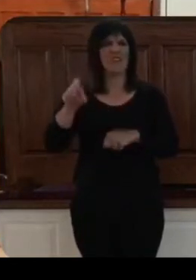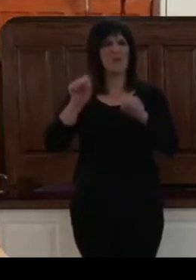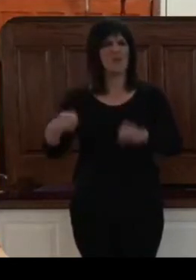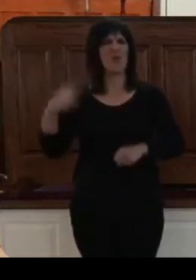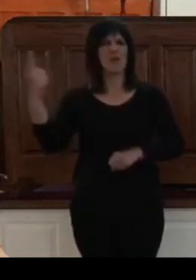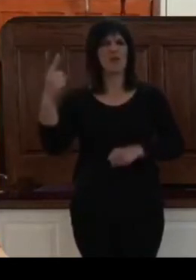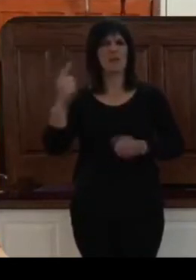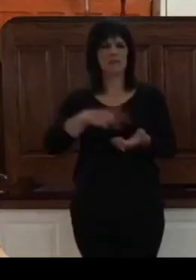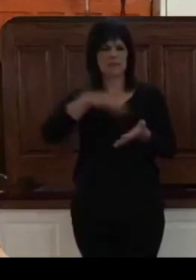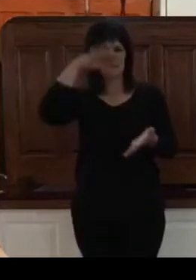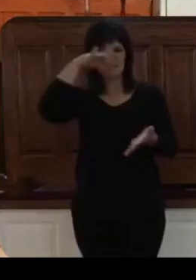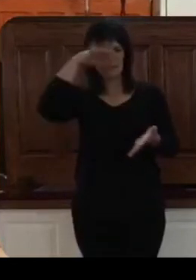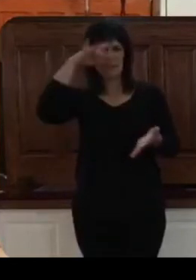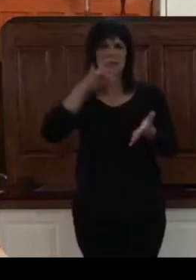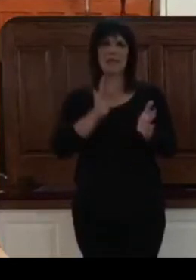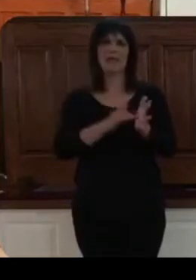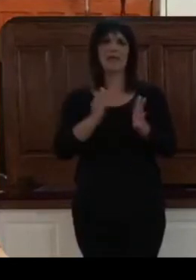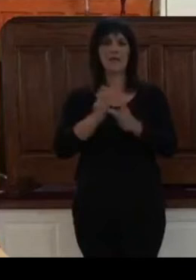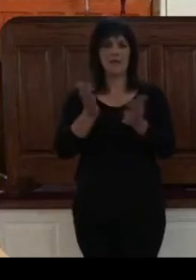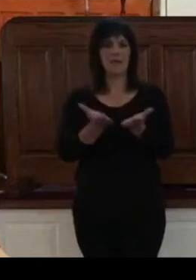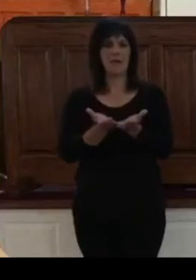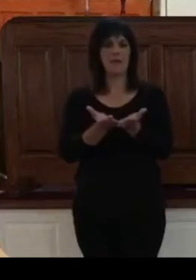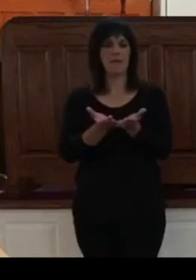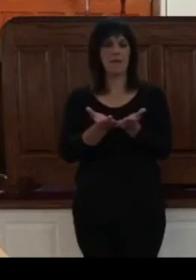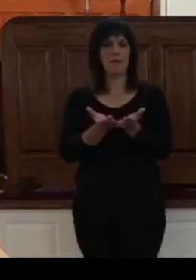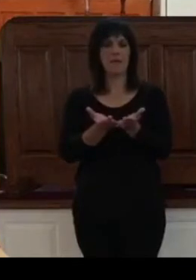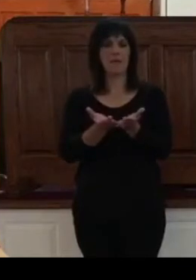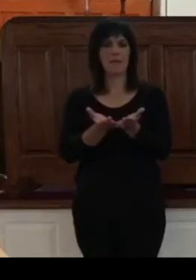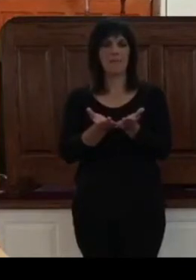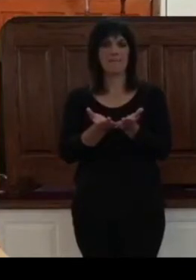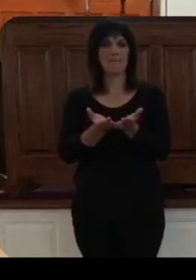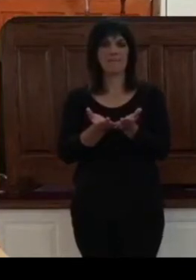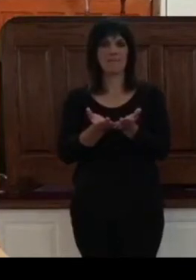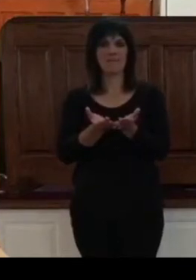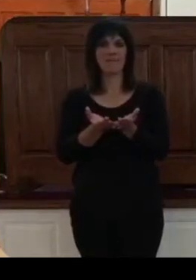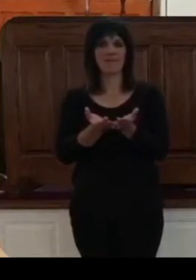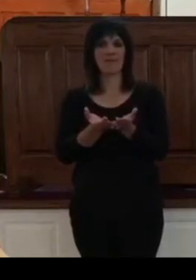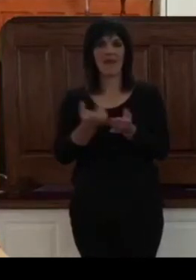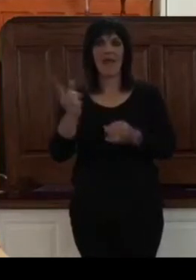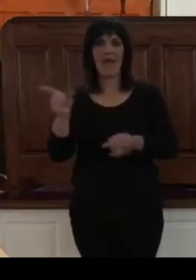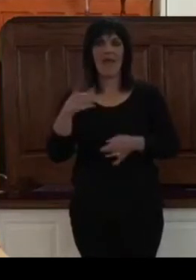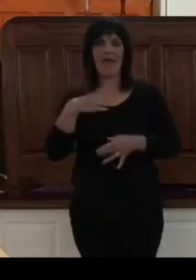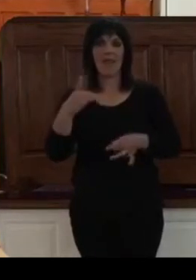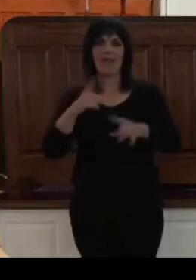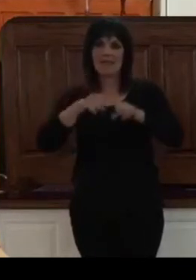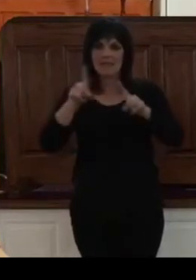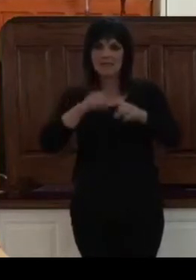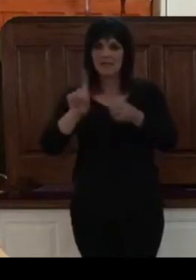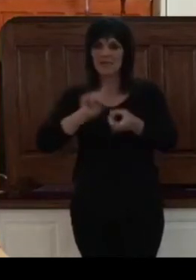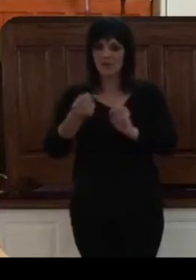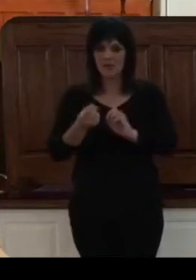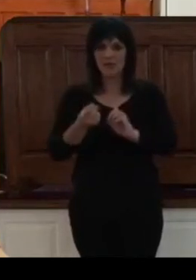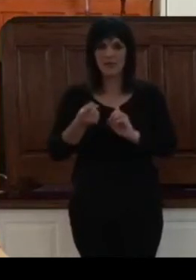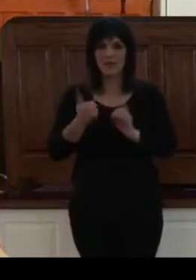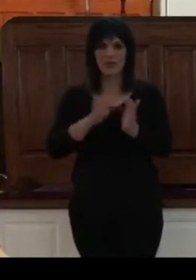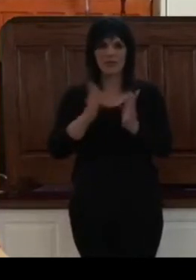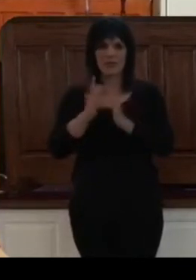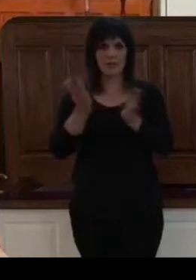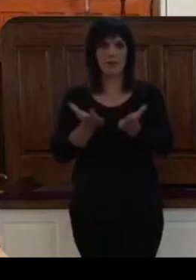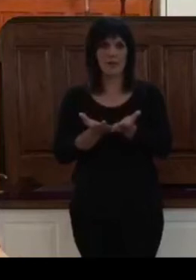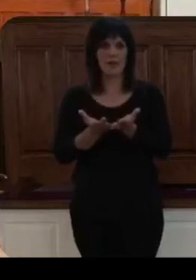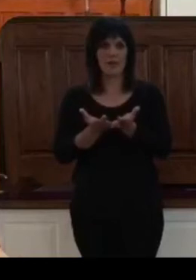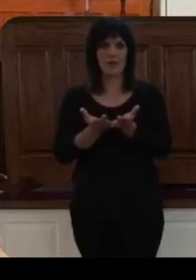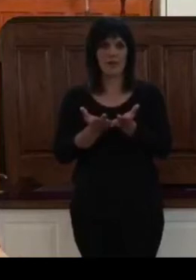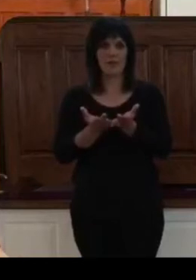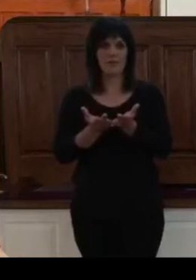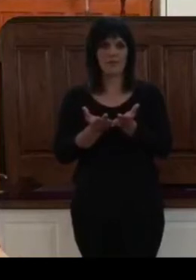this any translation of the Bible I want. I can read the NIV, NIV, NASB, ESV, NLT, King